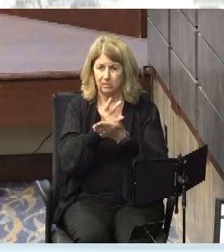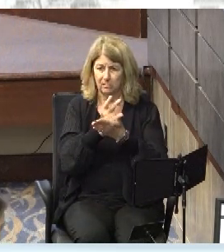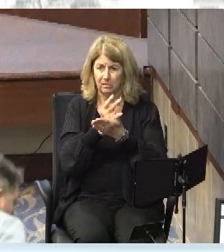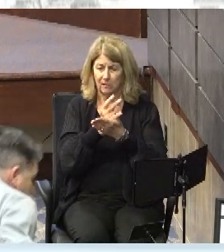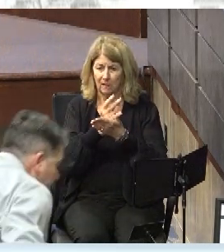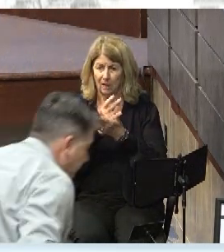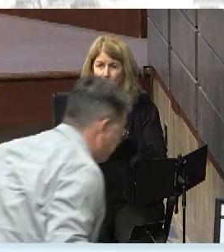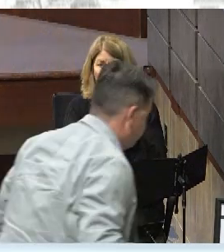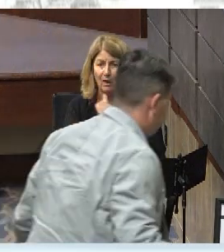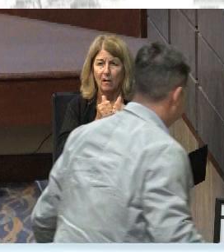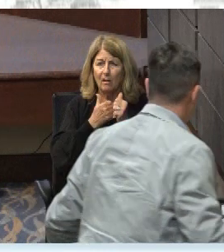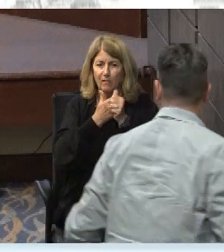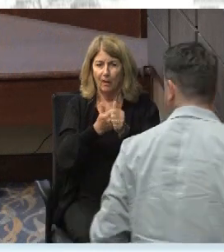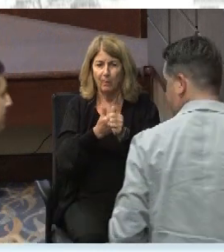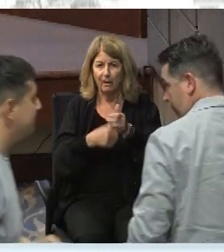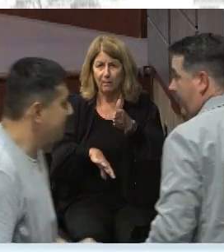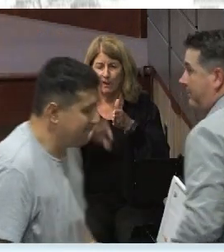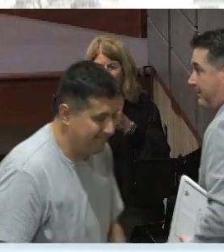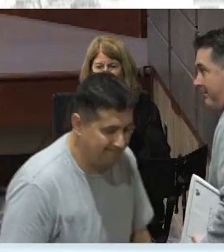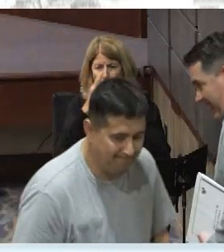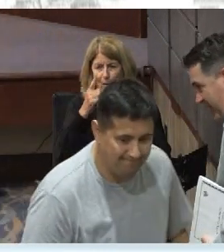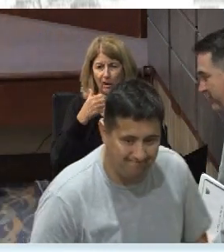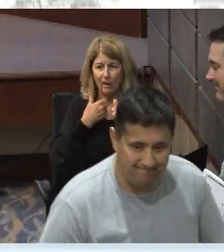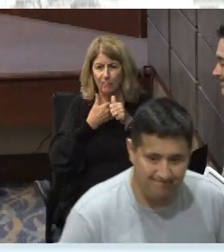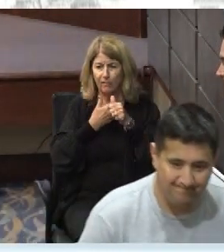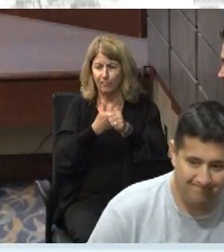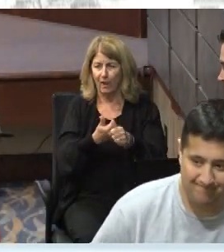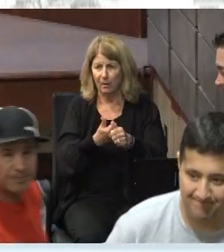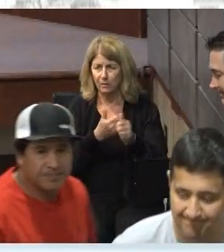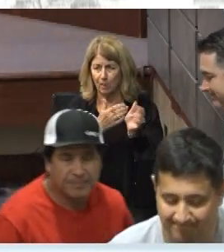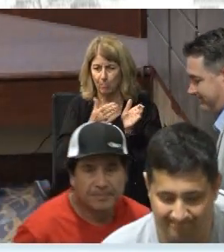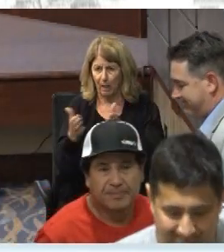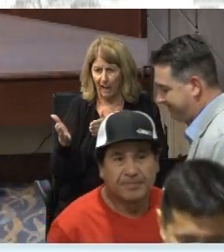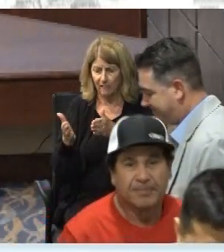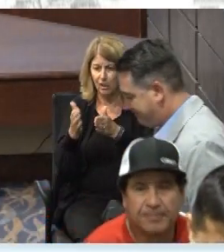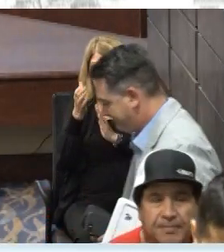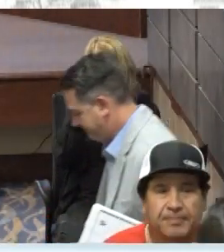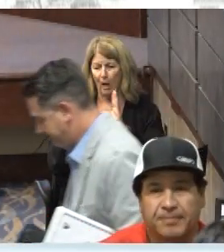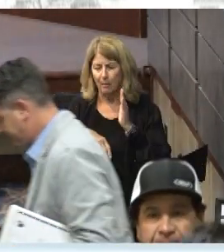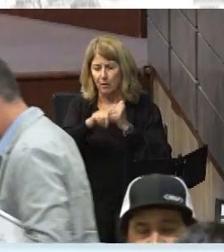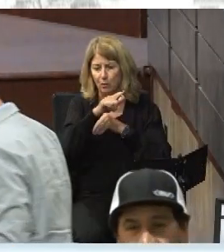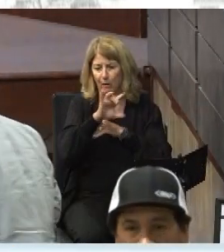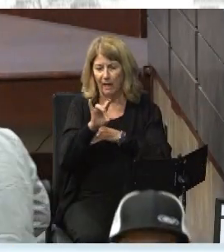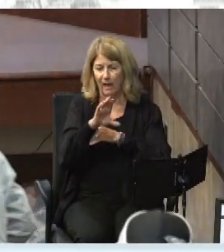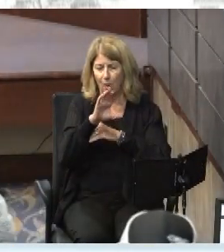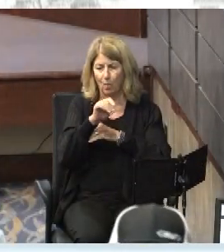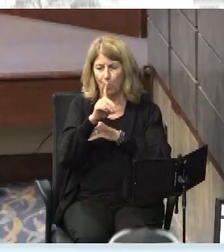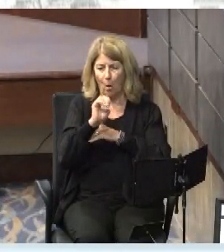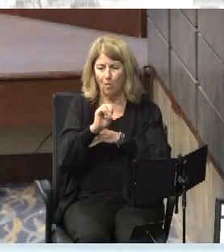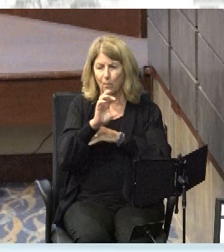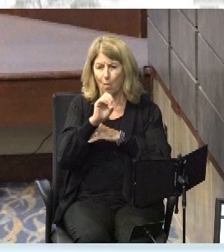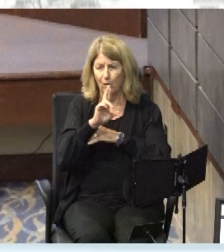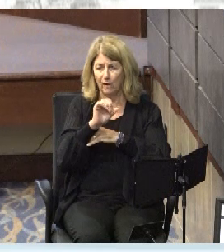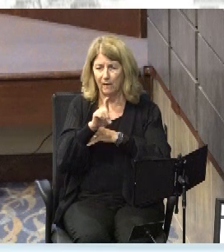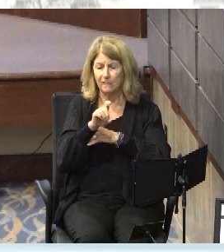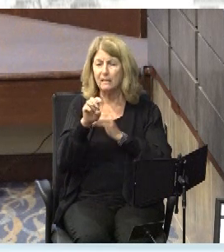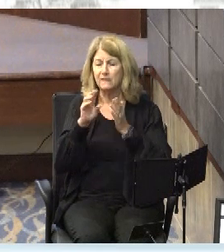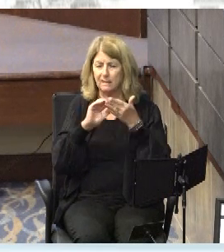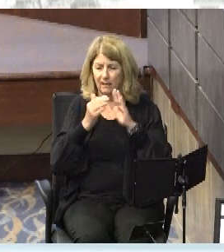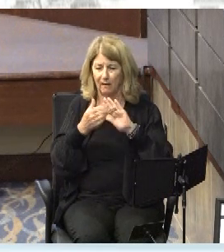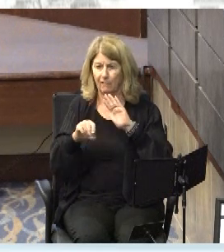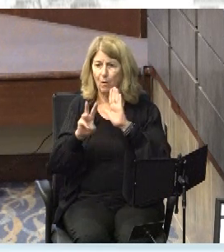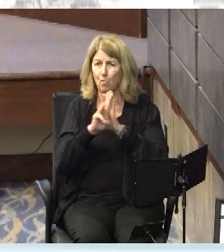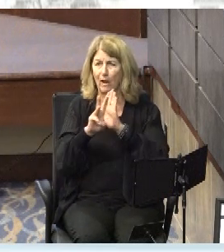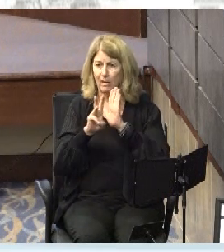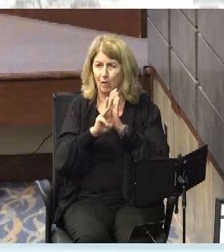findings. One, the proposed use is consistent with the comprehensive plan and the purpose and intent of Chapter 28 of the Code of Ordinances of the City of Waco. Two, the proposed use is compatible